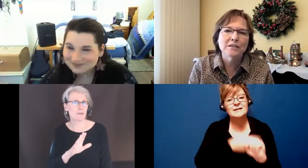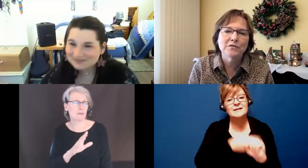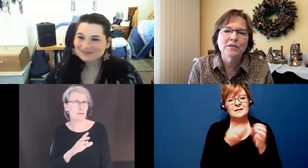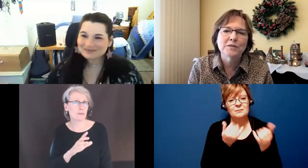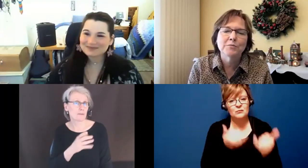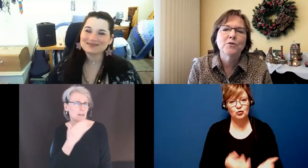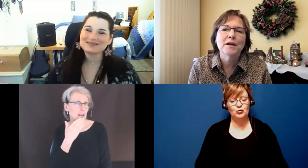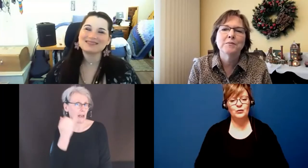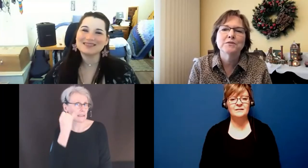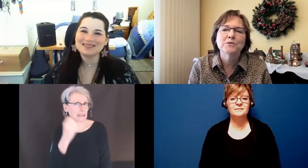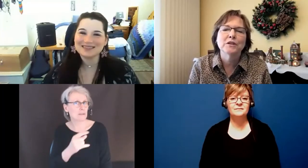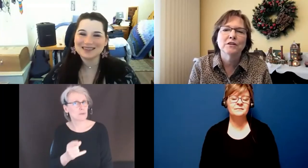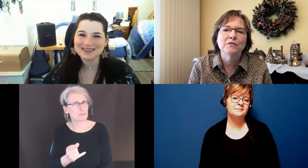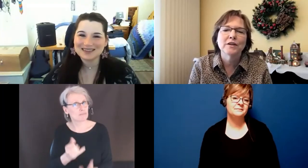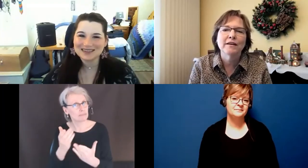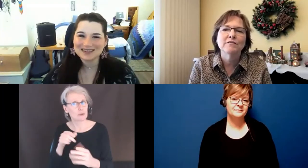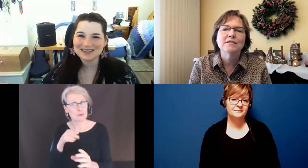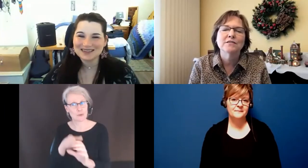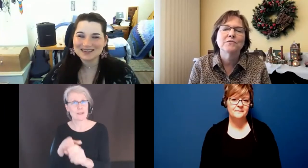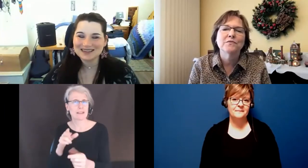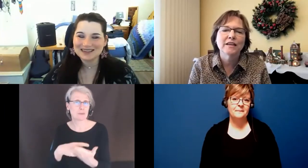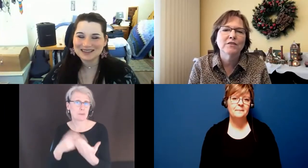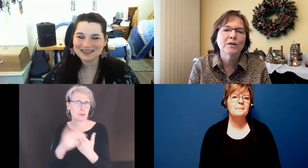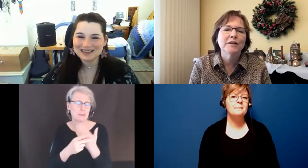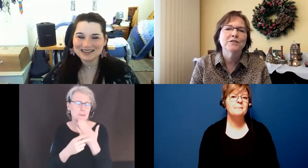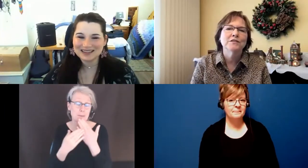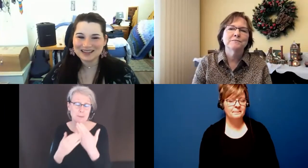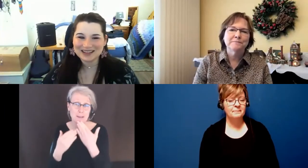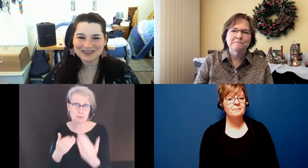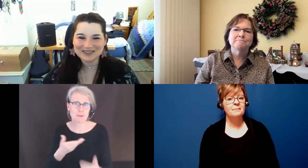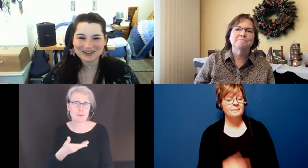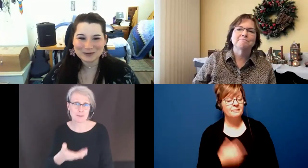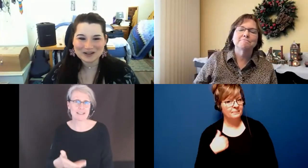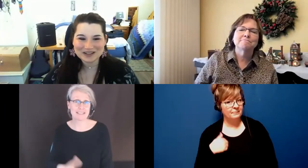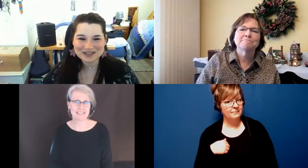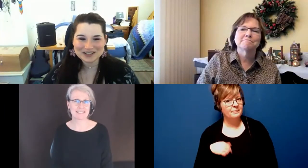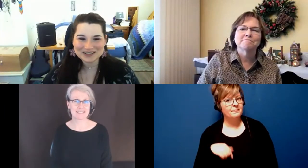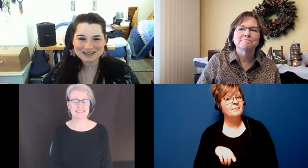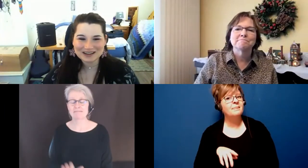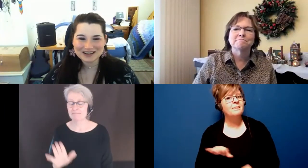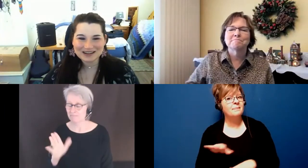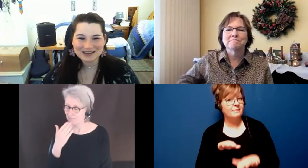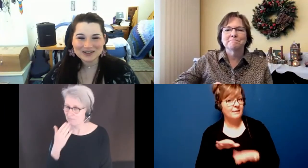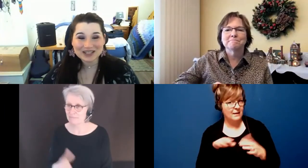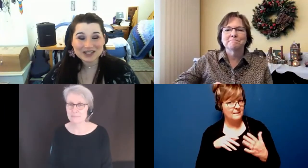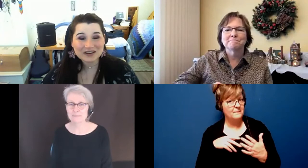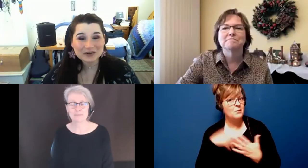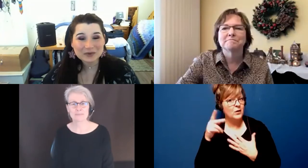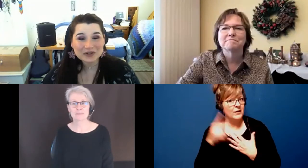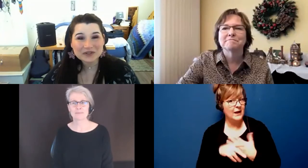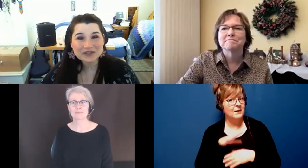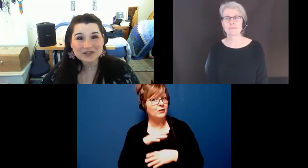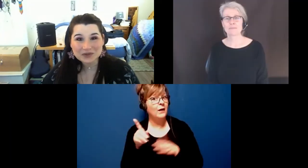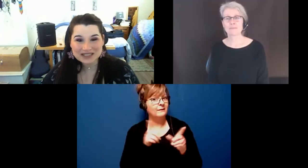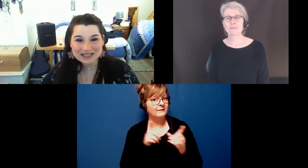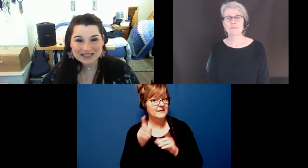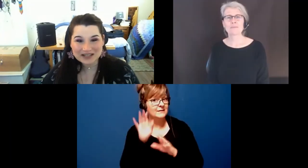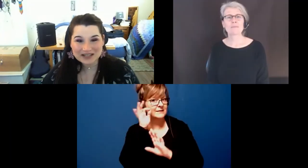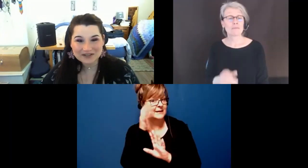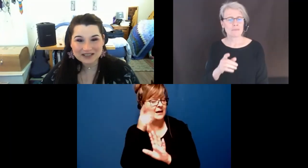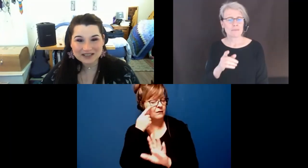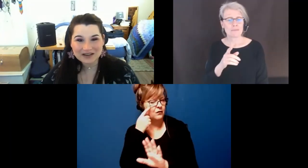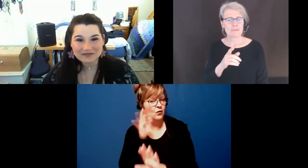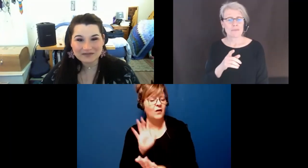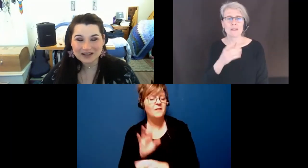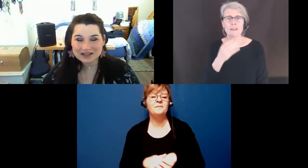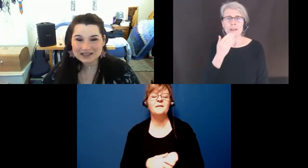potential guest for this program. It was really good of you to have us. So thank you very much. Thank you very much. Well, thank you to everyone who has joined us today